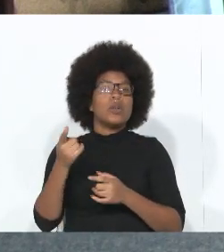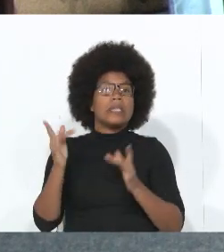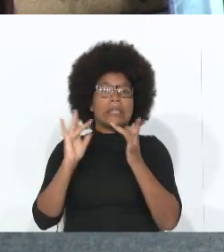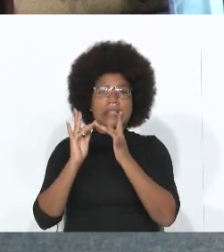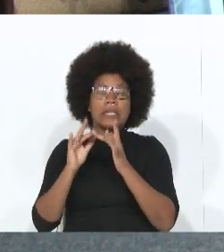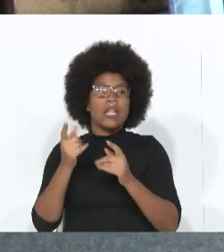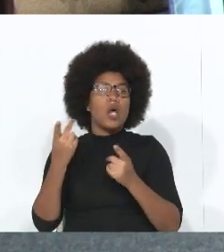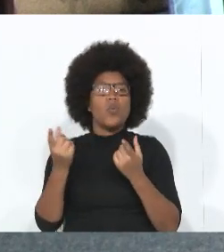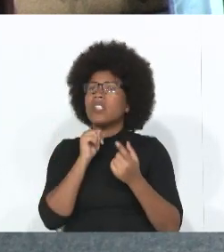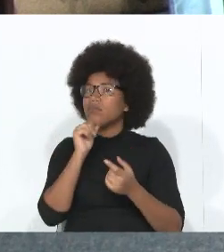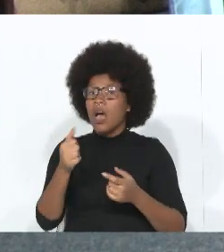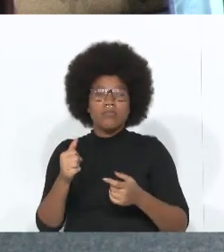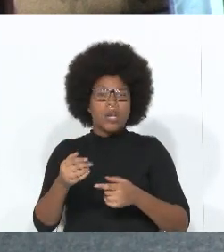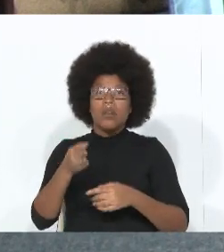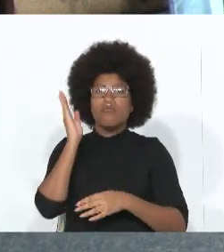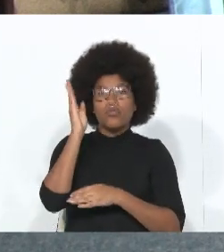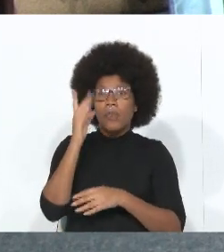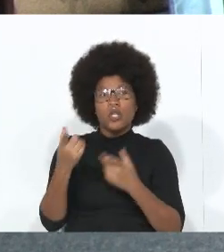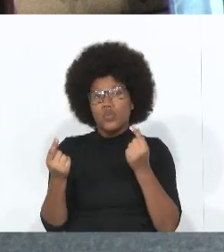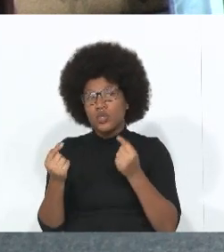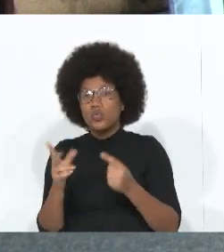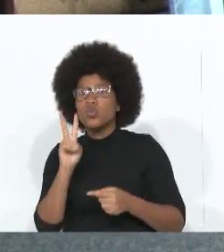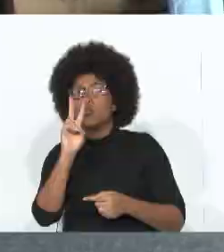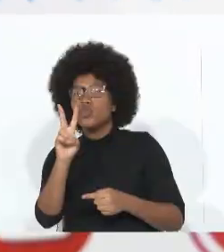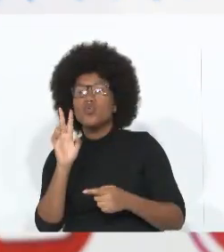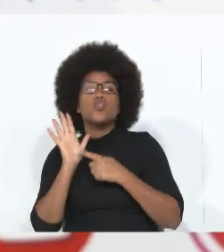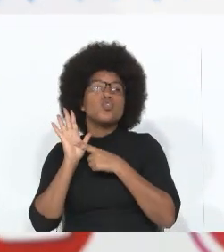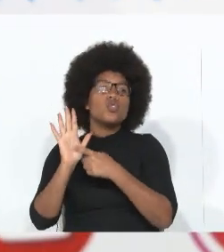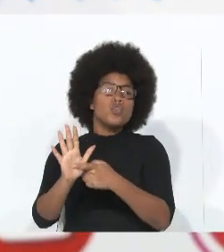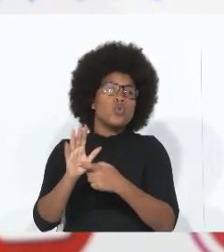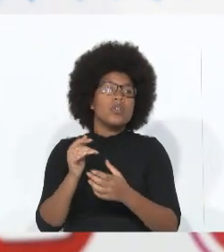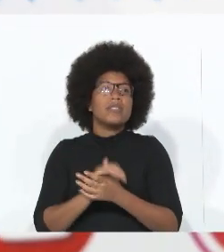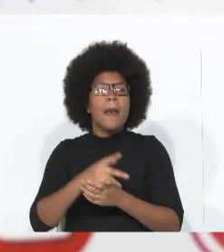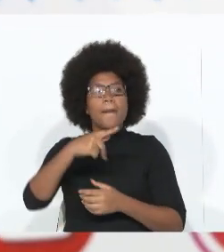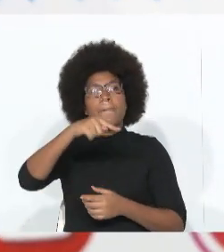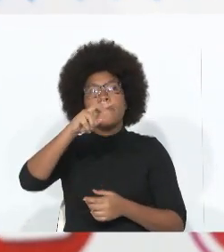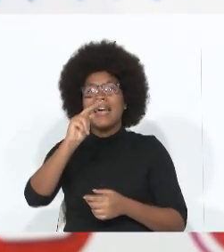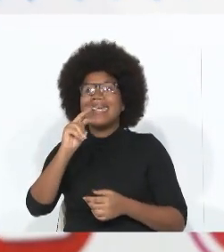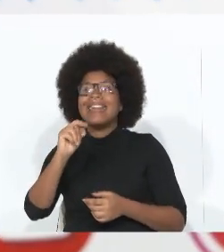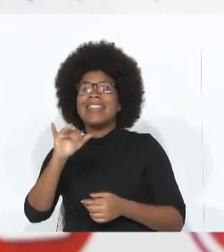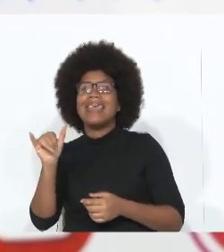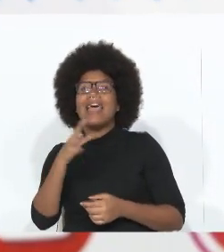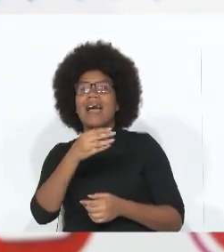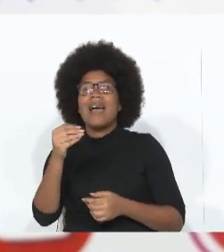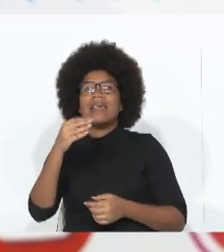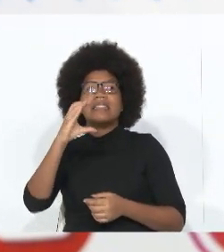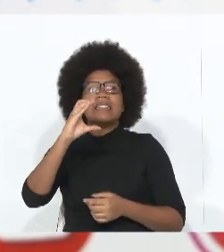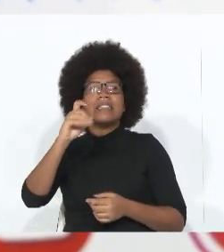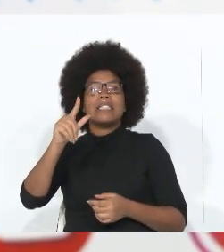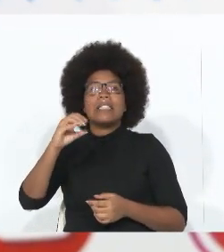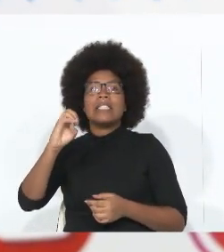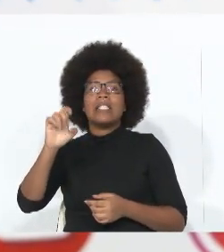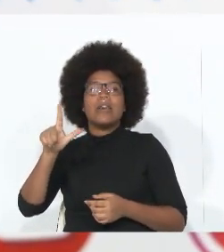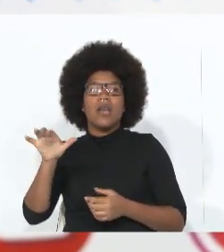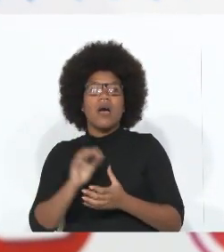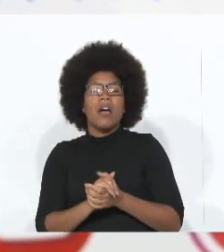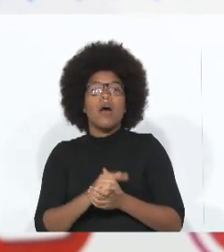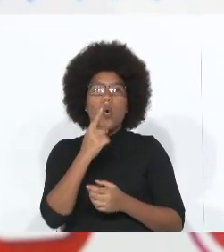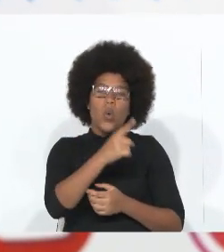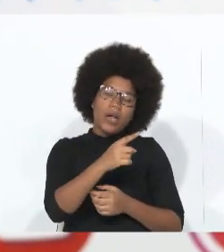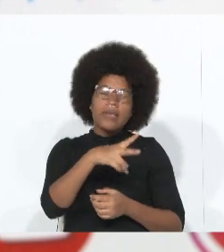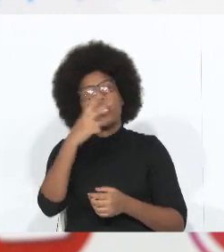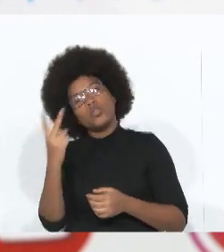we weren't performing, so we did 2 shows. 2 shows, Penny and Cecilia, PC comedy, 1 and